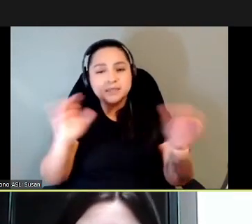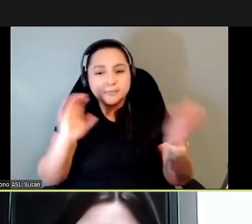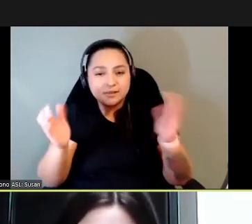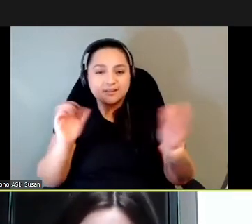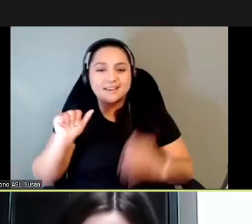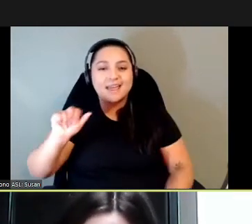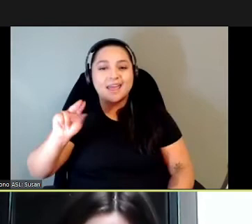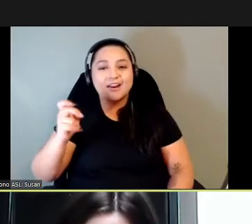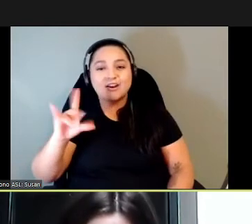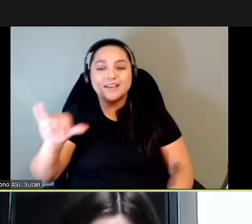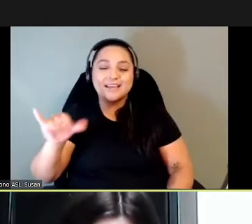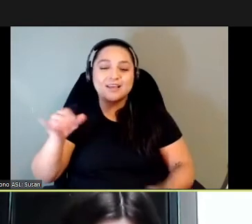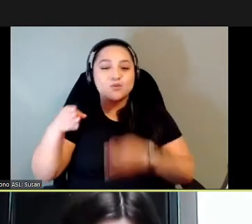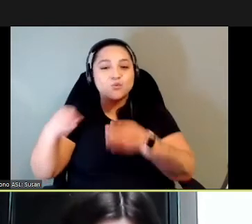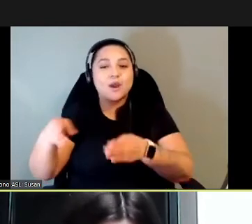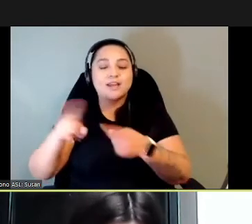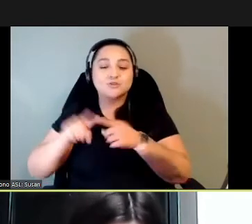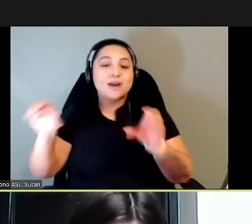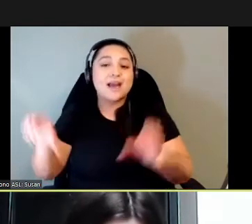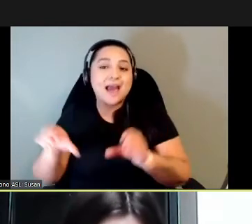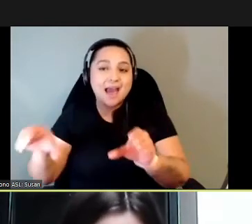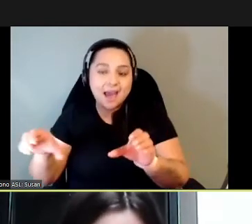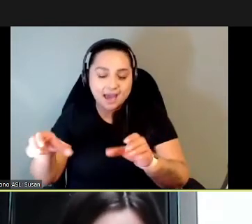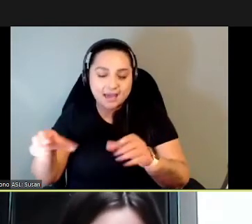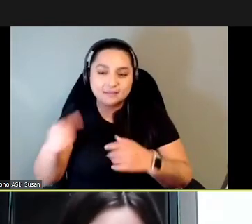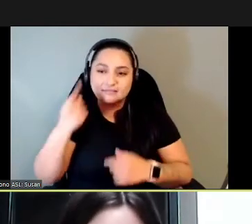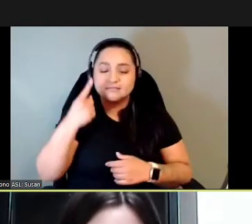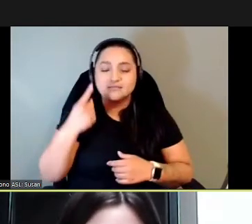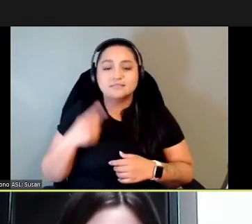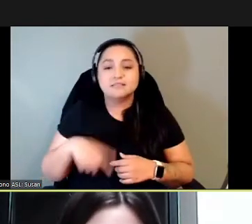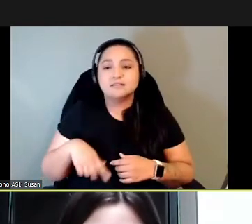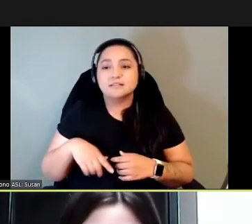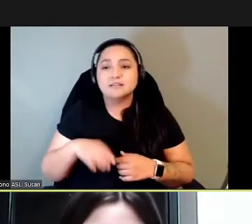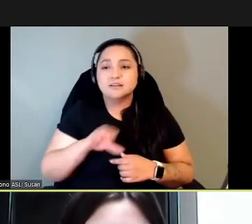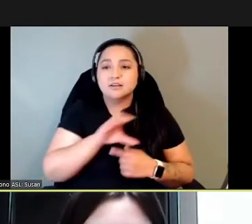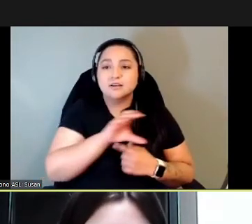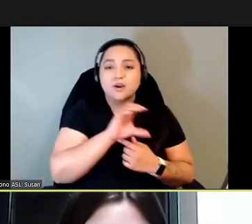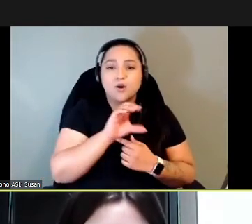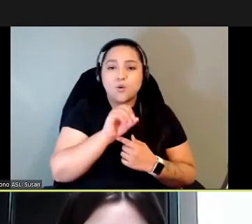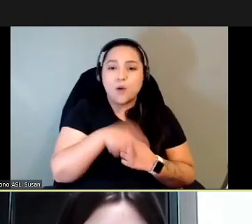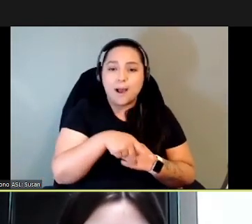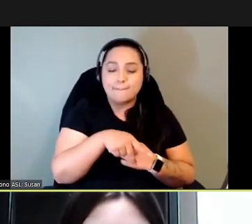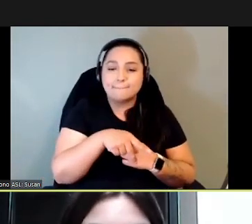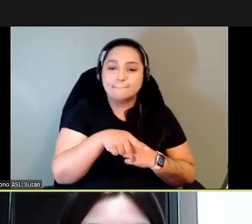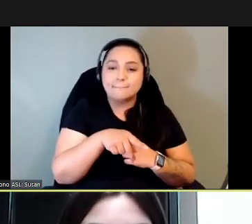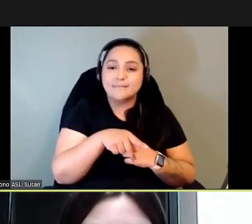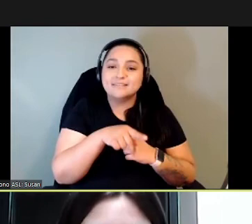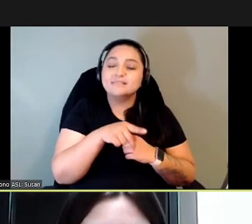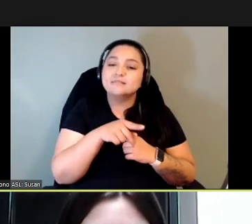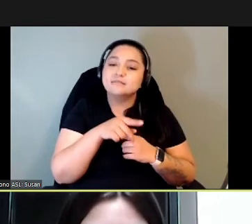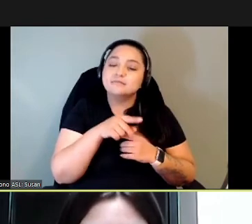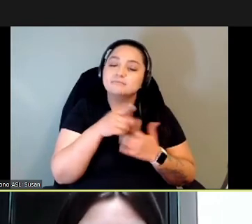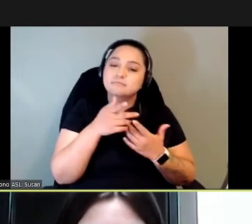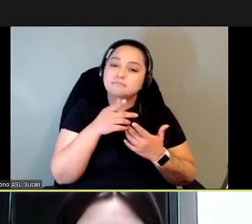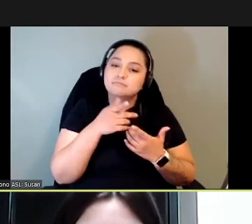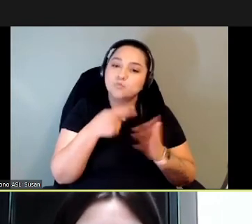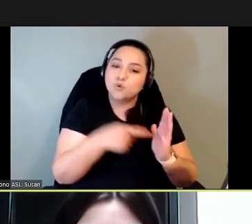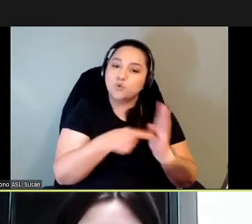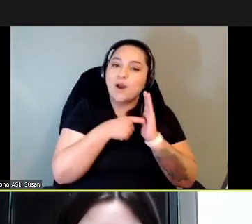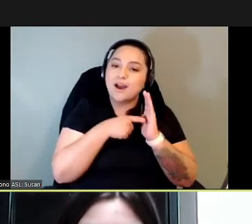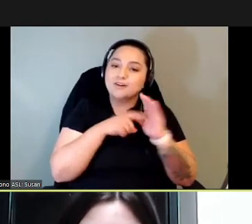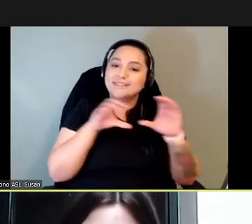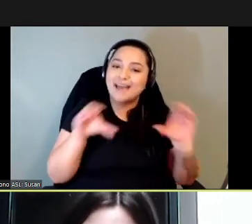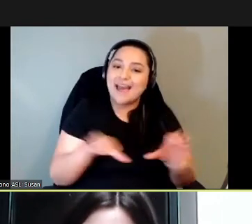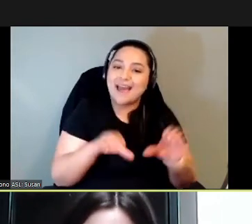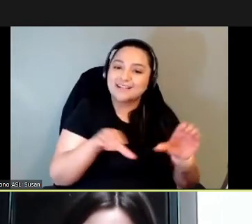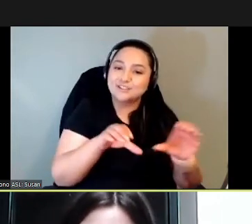end, for me, what cooperative had is like this action-based or action-oriented thing,